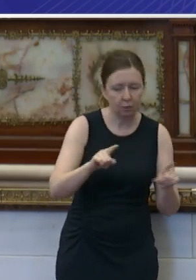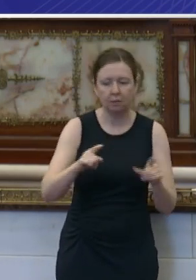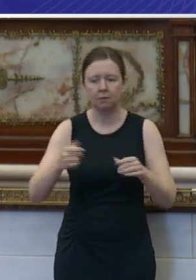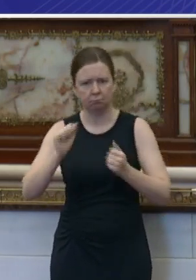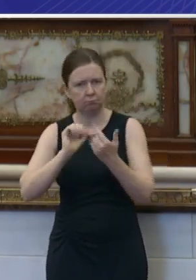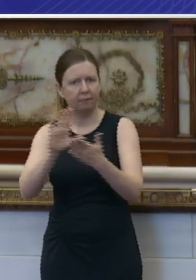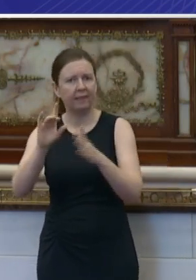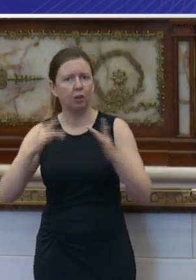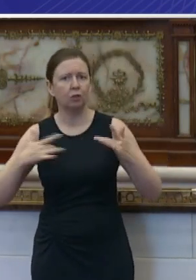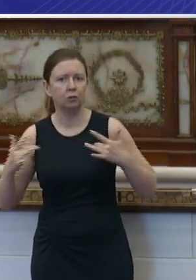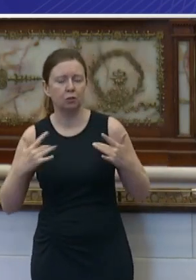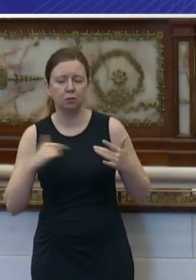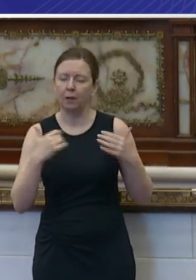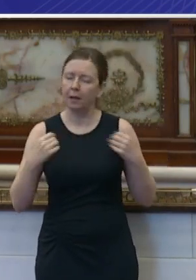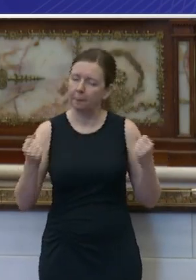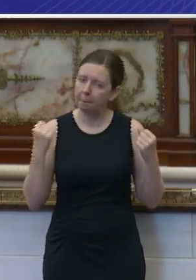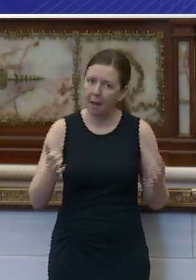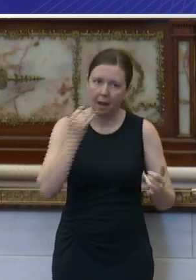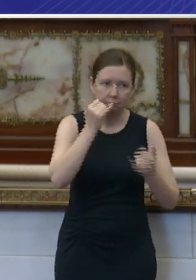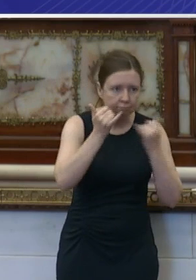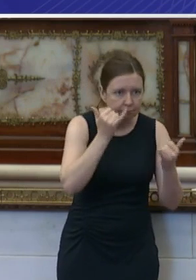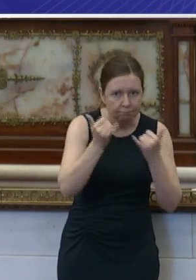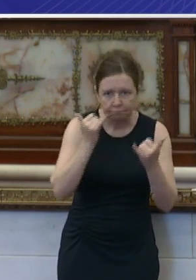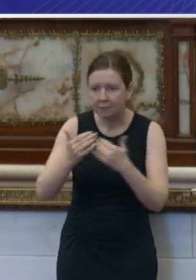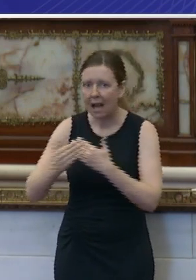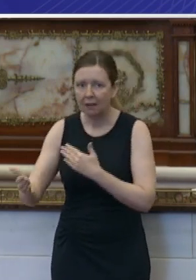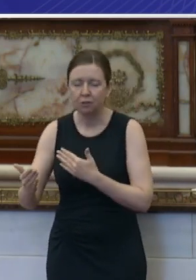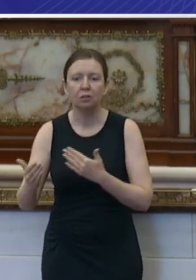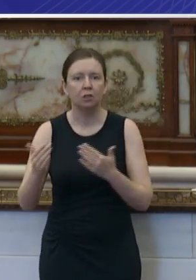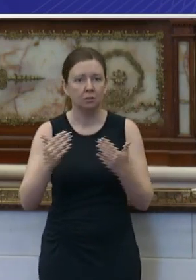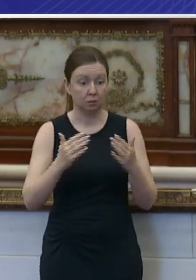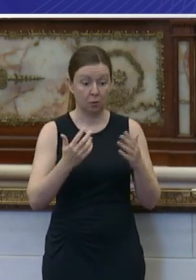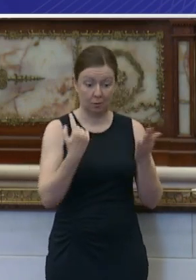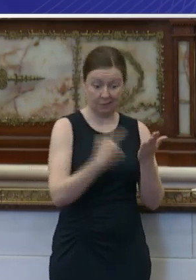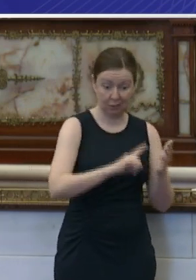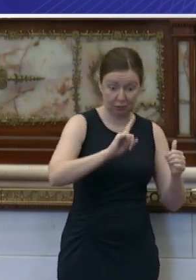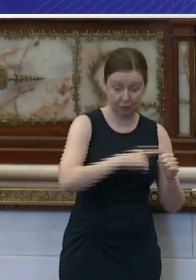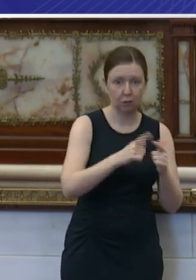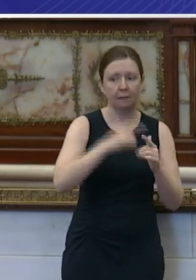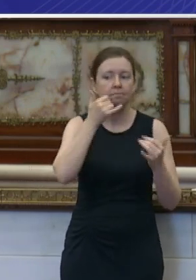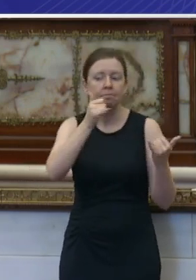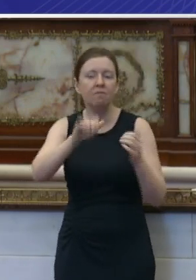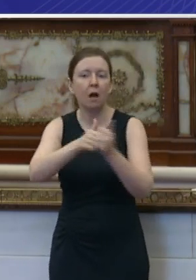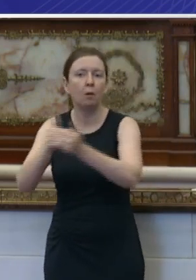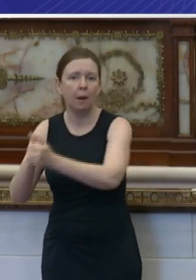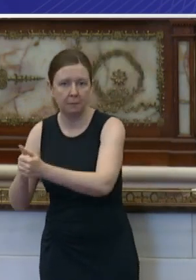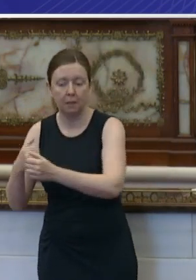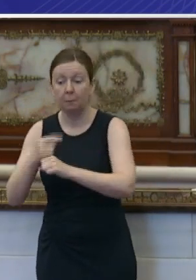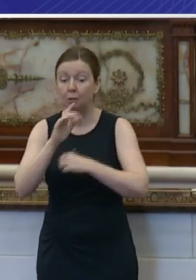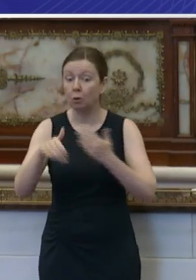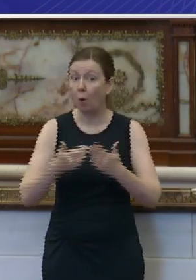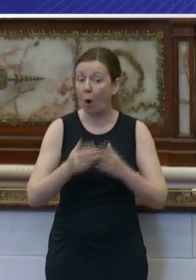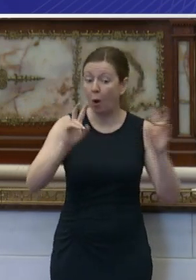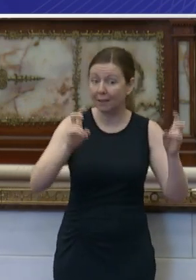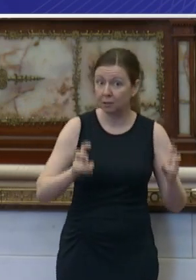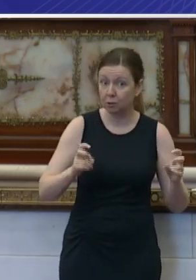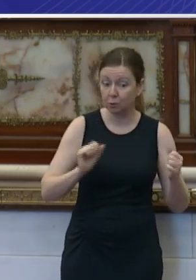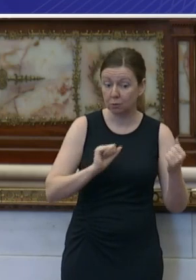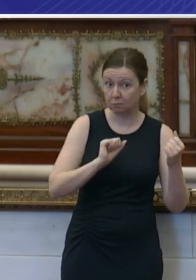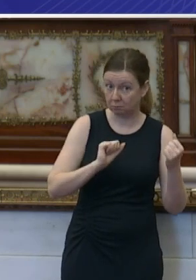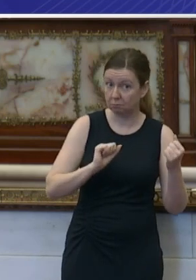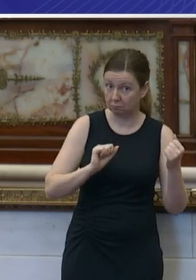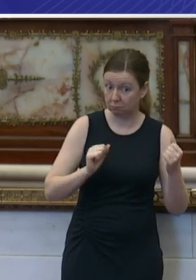We held multiple follow-up calls with stakeholders following that roundtable to ensure that all issues that were raised were thoroughly